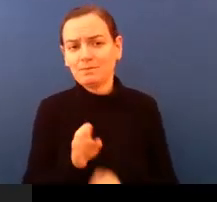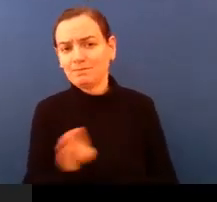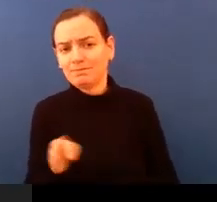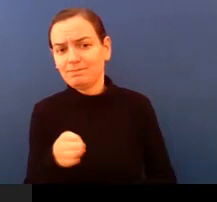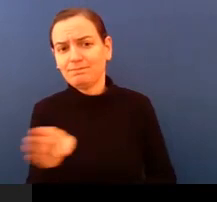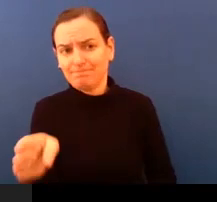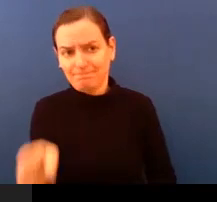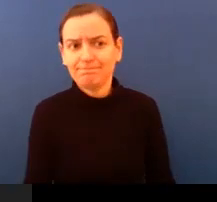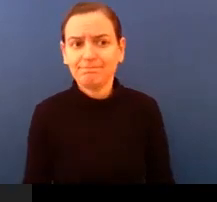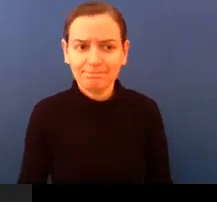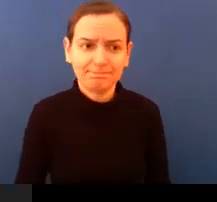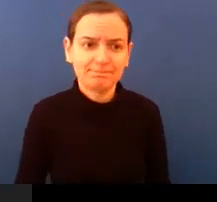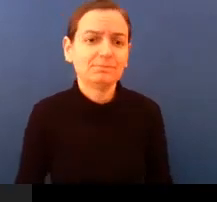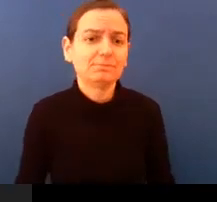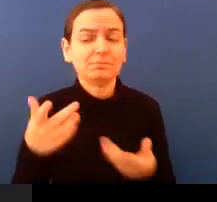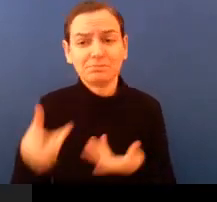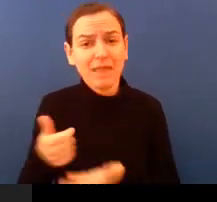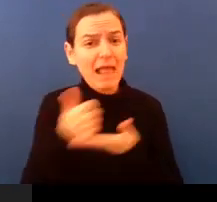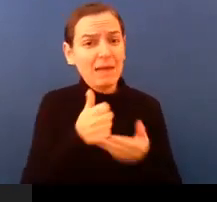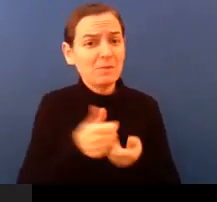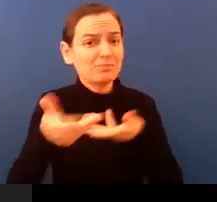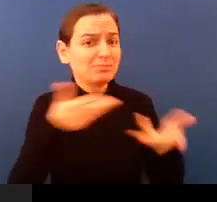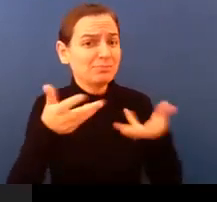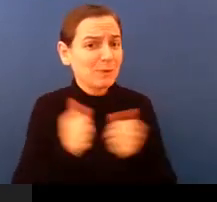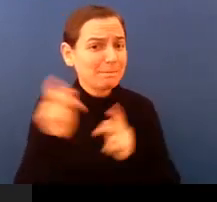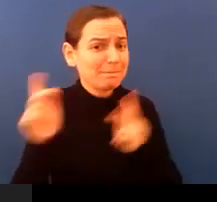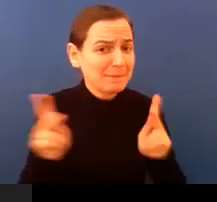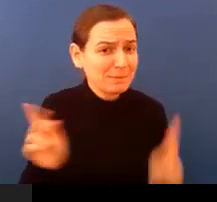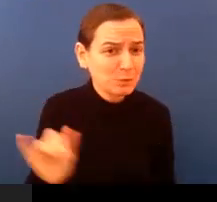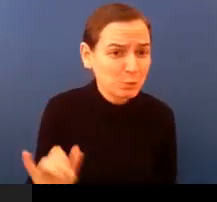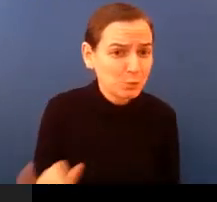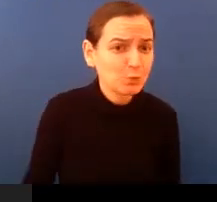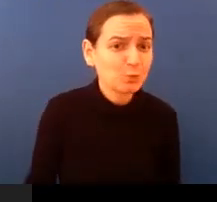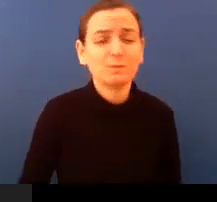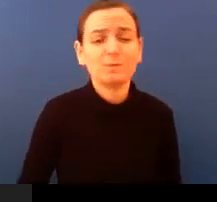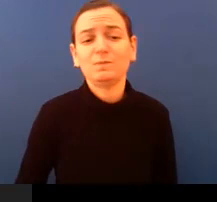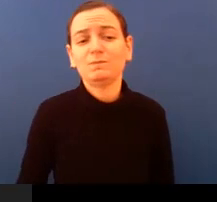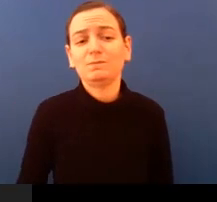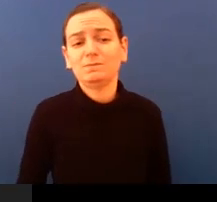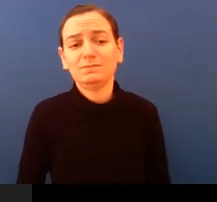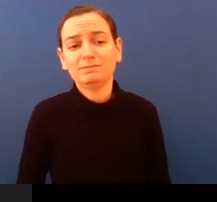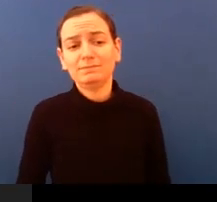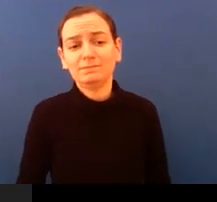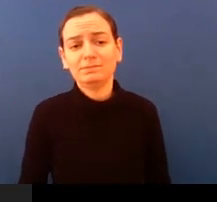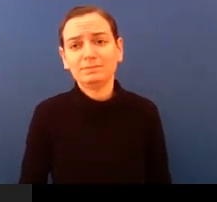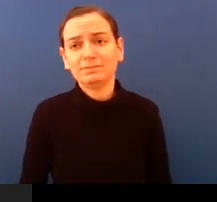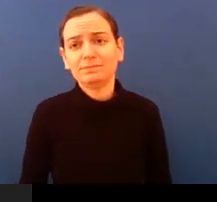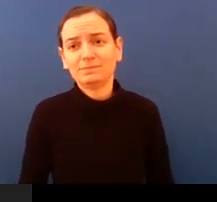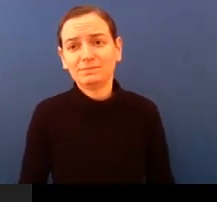travel. There is increased interaction with the public, which is a plus, and it could be a